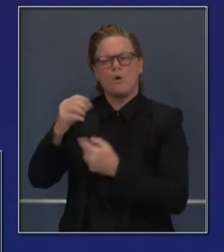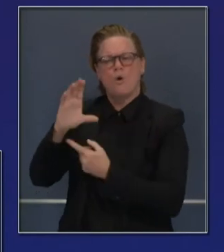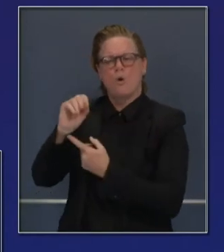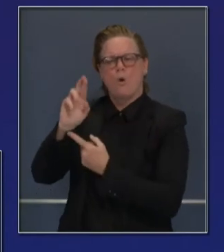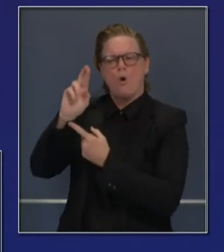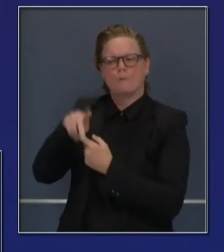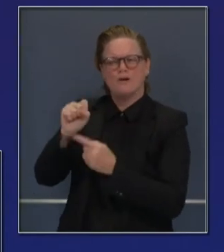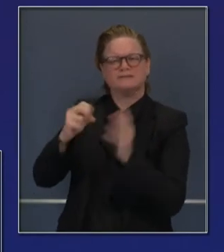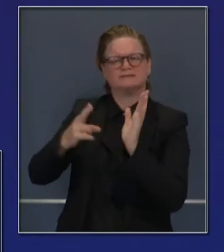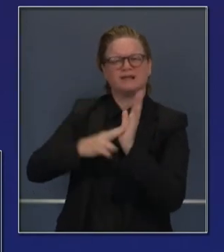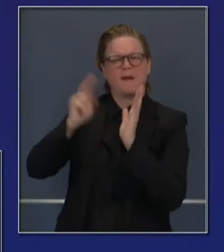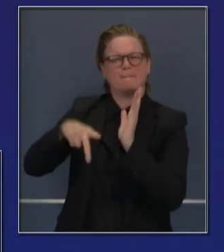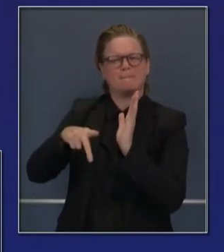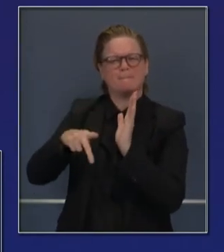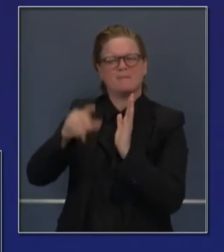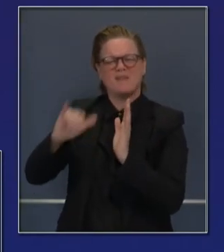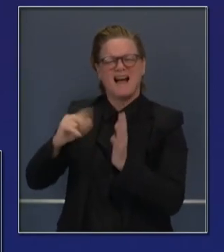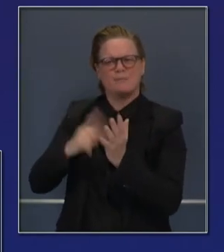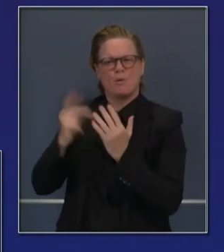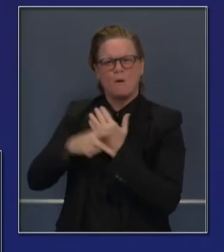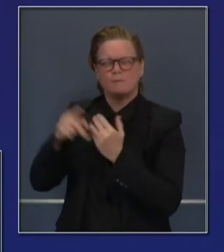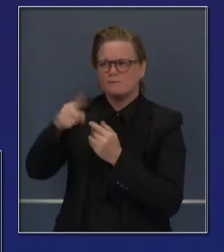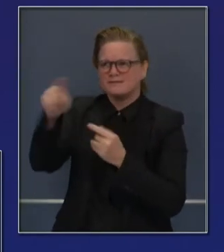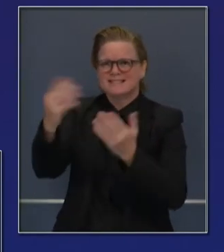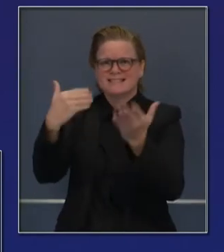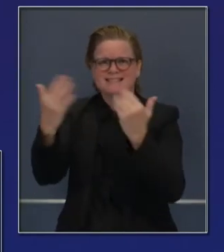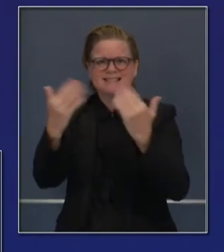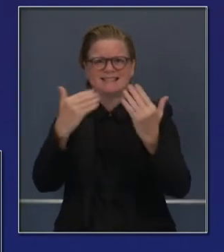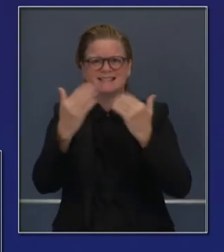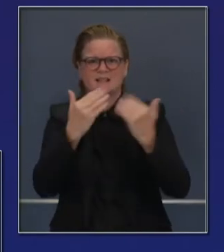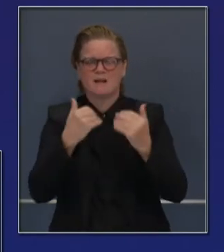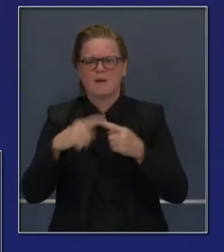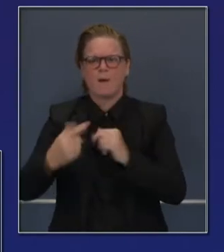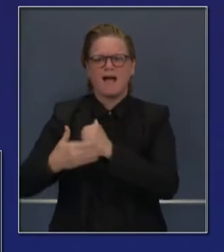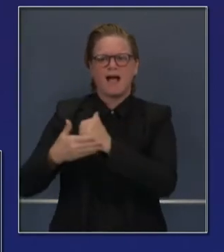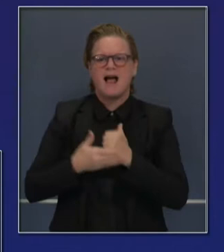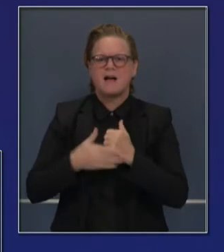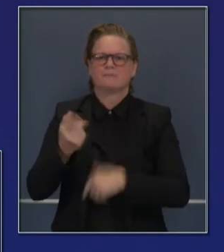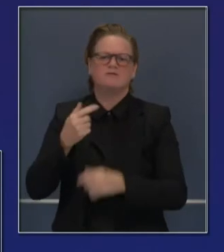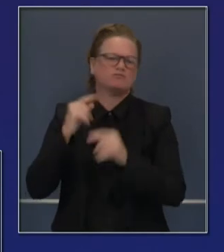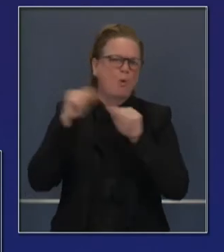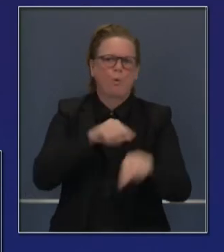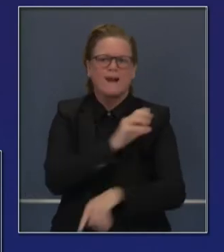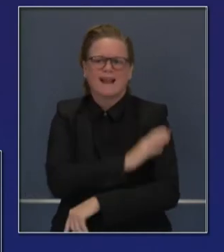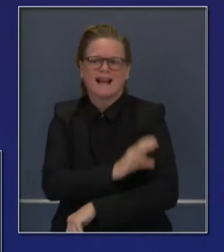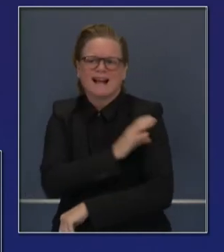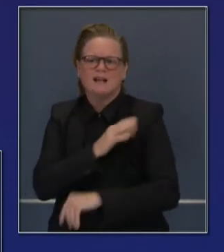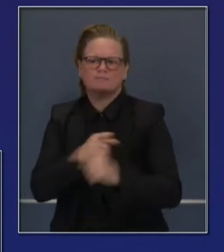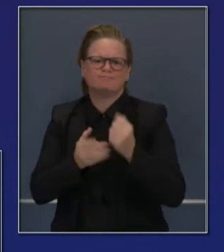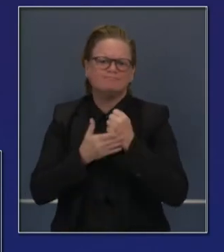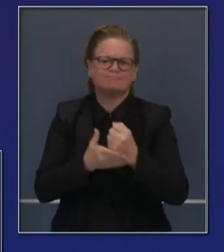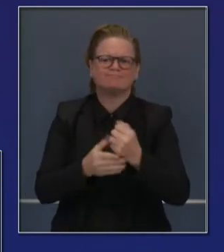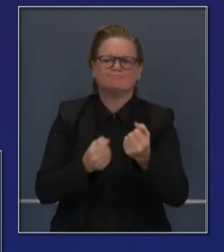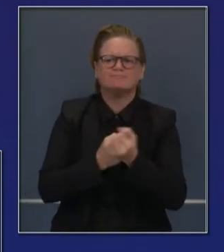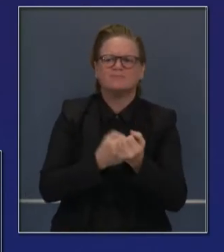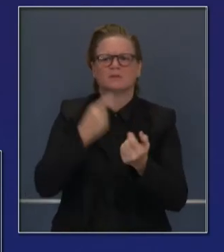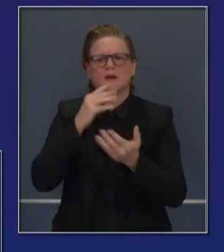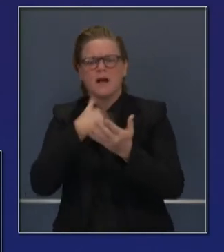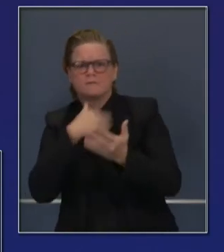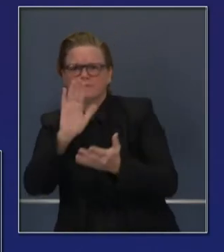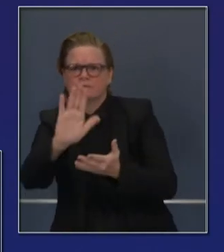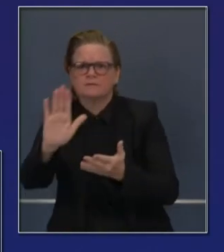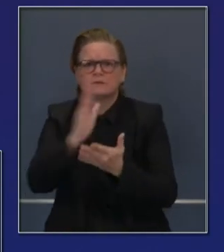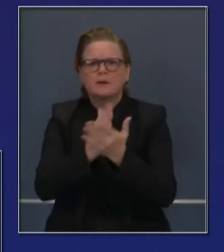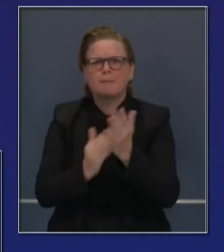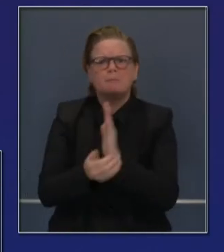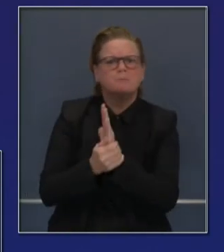can commit a certain amount of time in a certain area to a certain need, whether or not they matched. And right now we